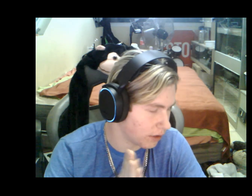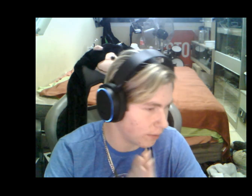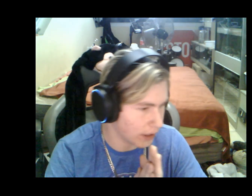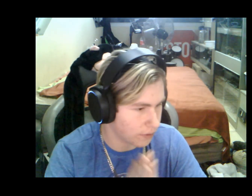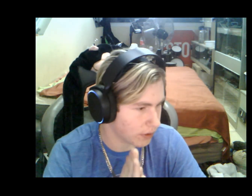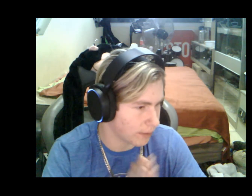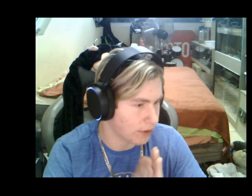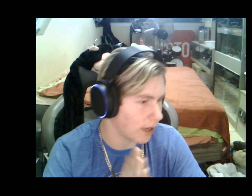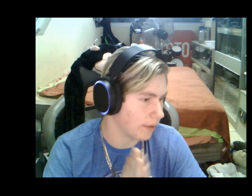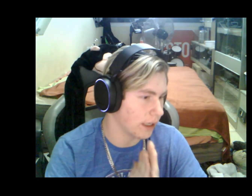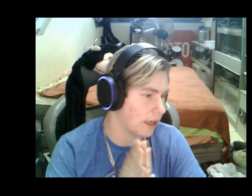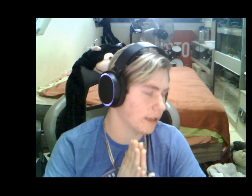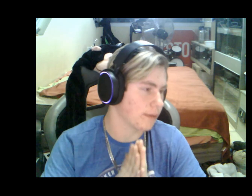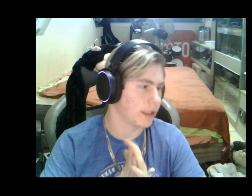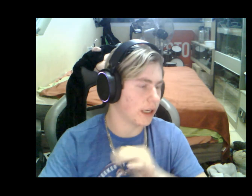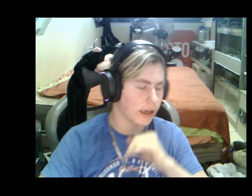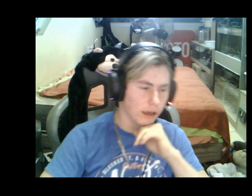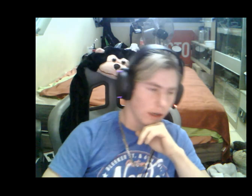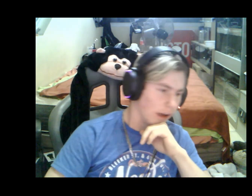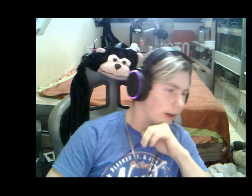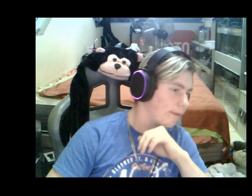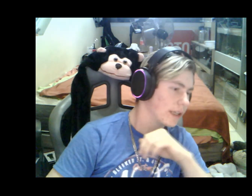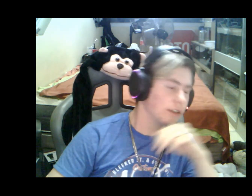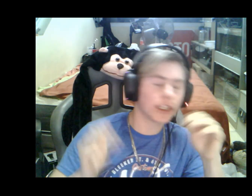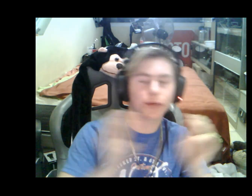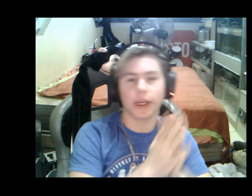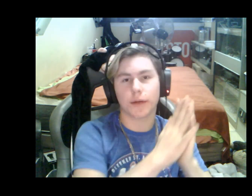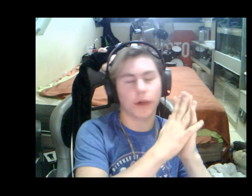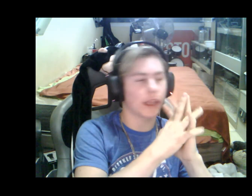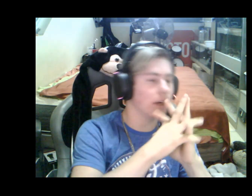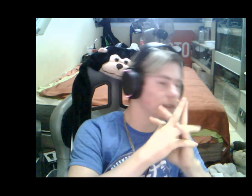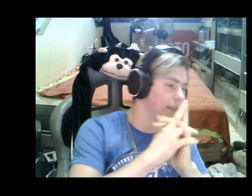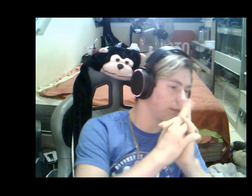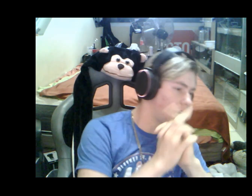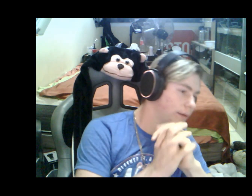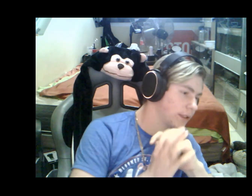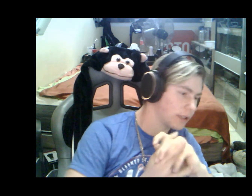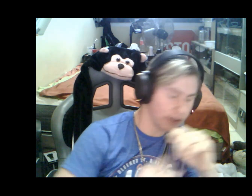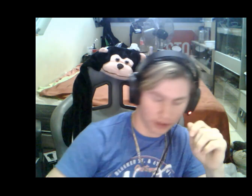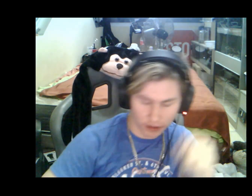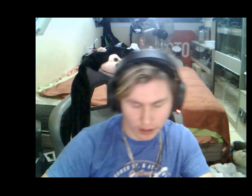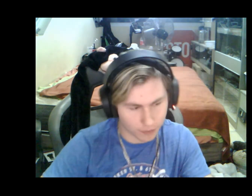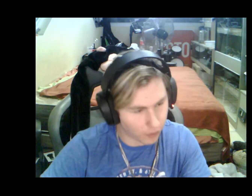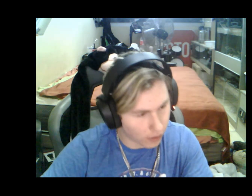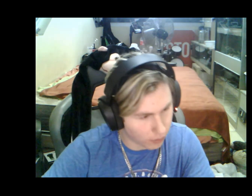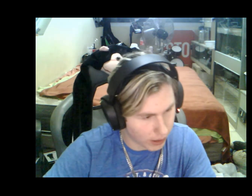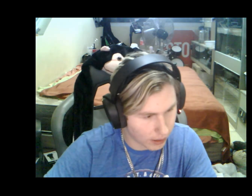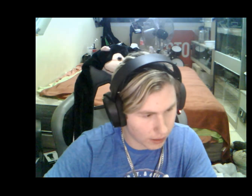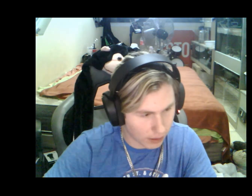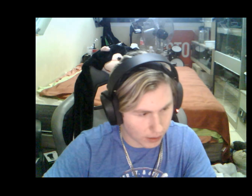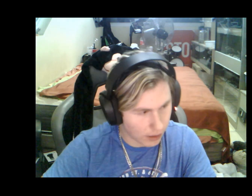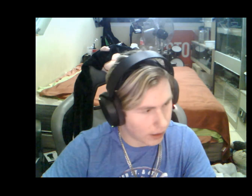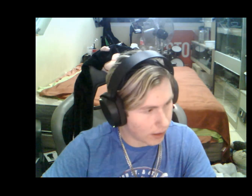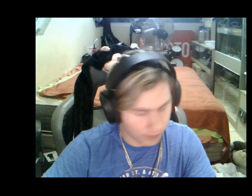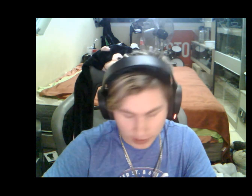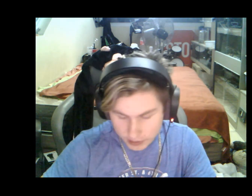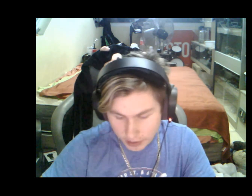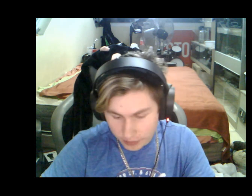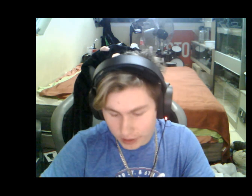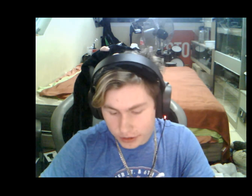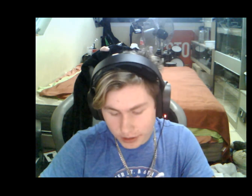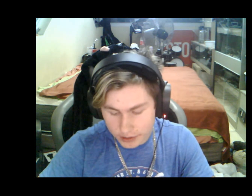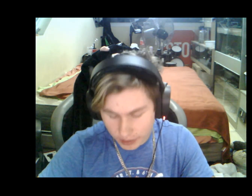Thank you so much for subscribing, guys. But yeah, as soon as we hit 1,000 subscribers, it's not that far away.